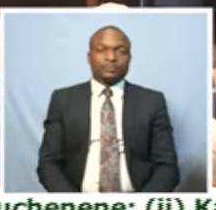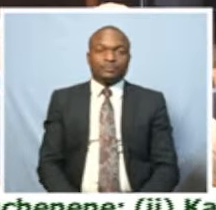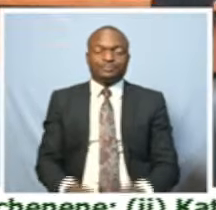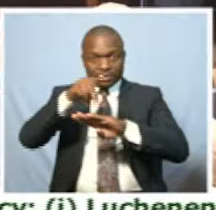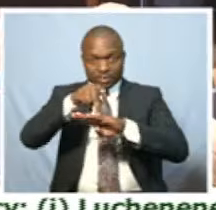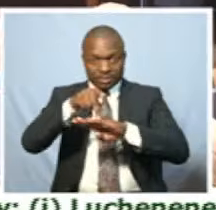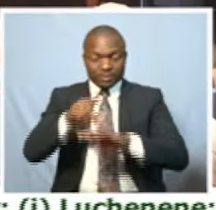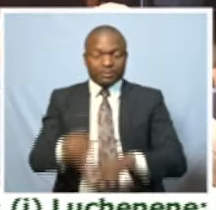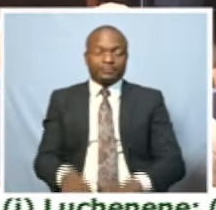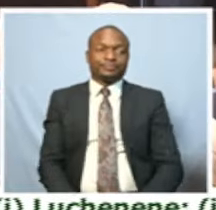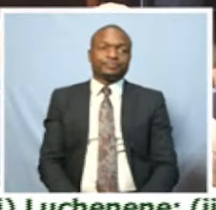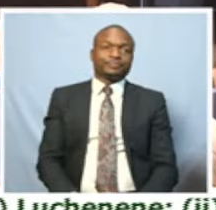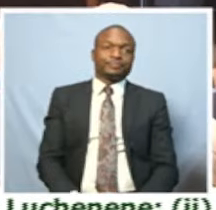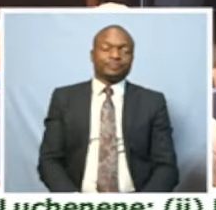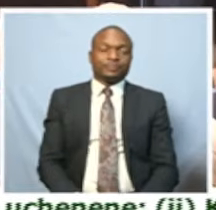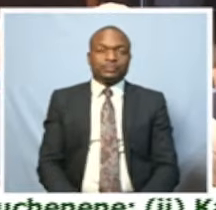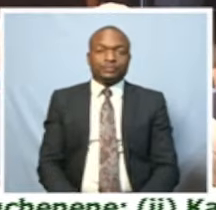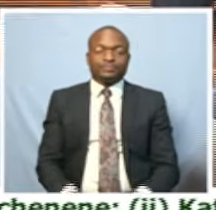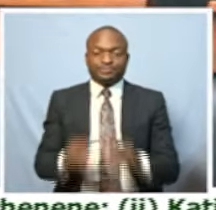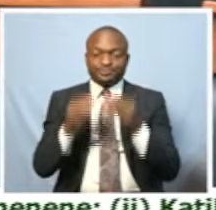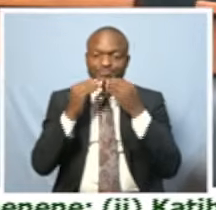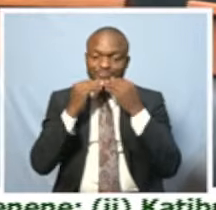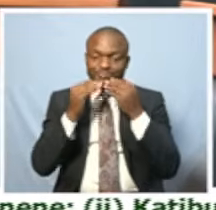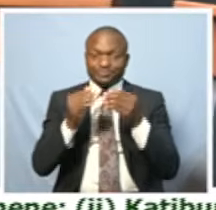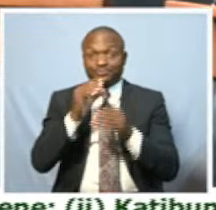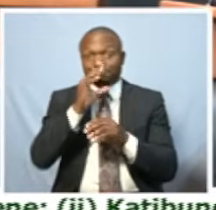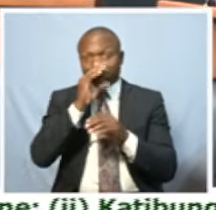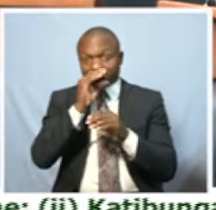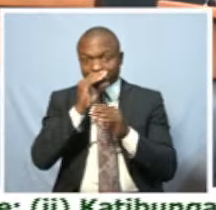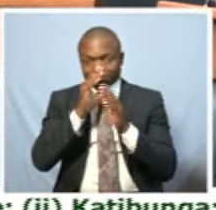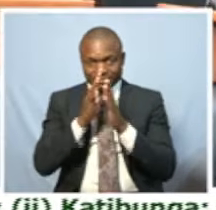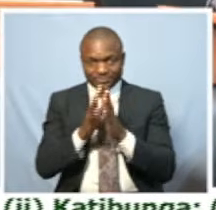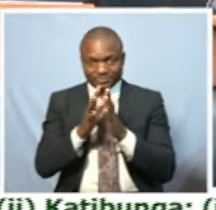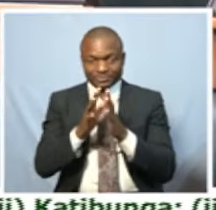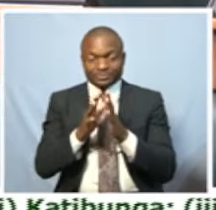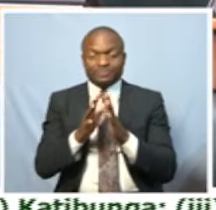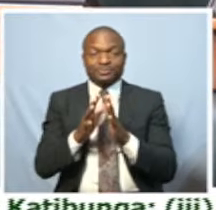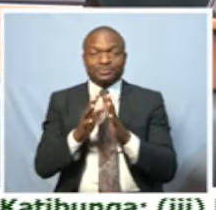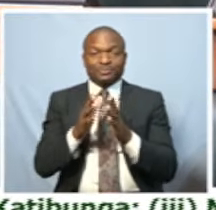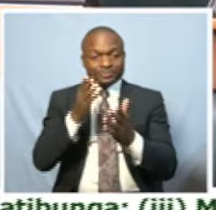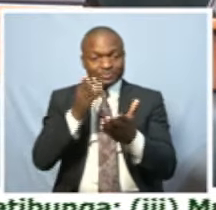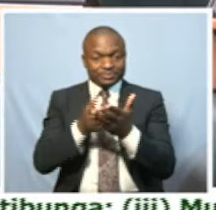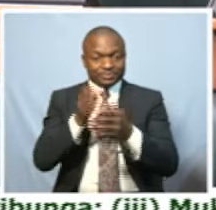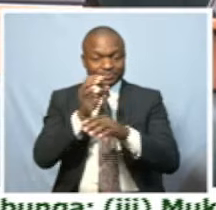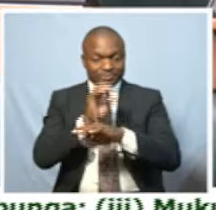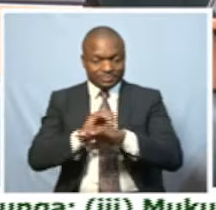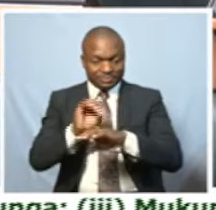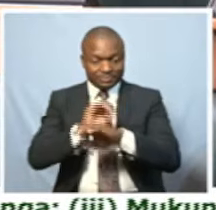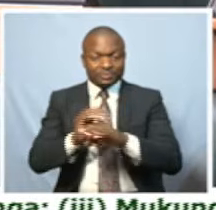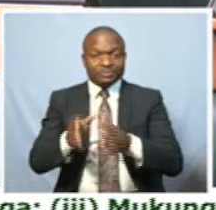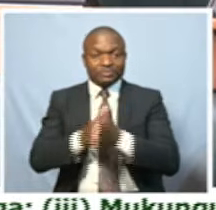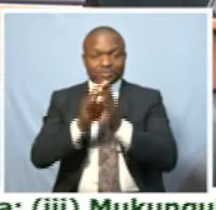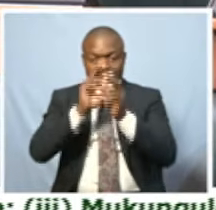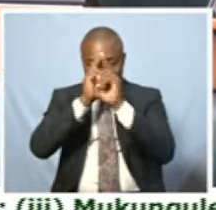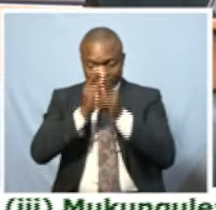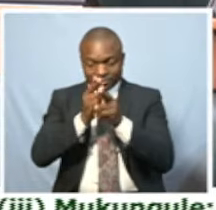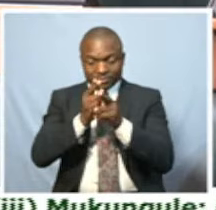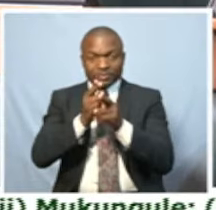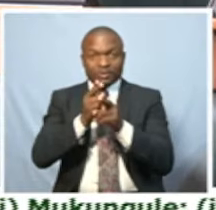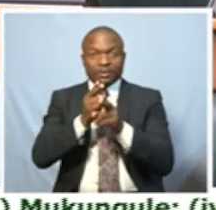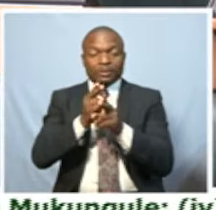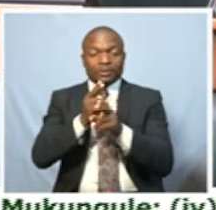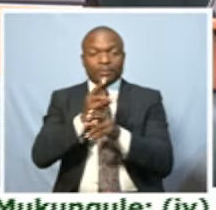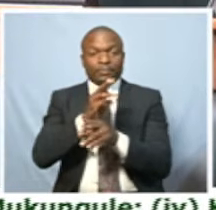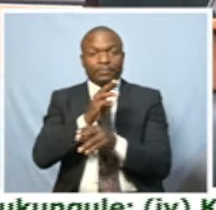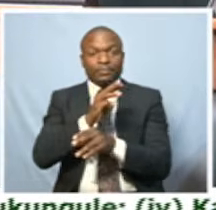I'm grateful to you. I'm grateful to you, Mr. Speaker, for this opportunity to ask the Honorable Minister of Technology